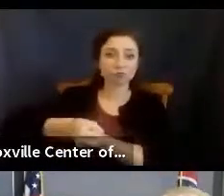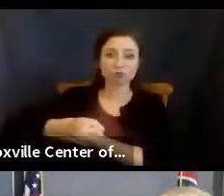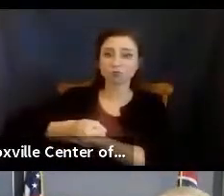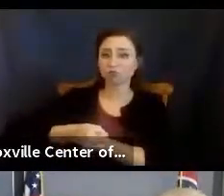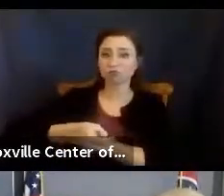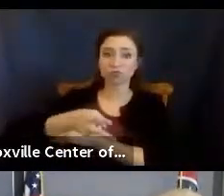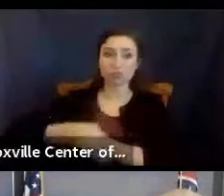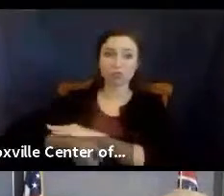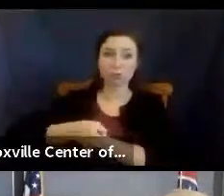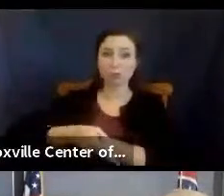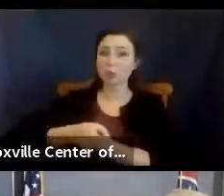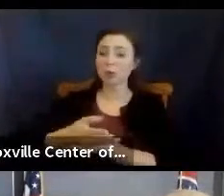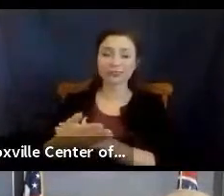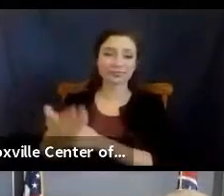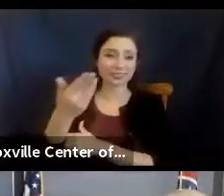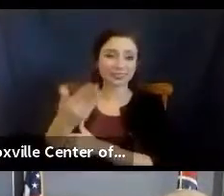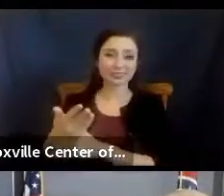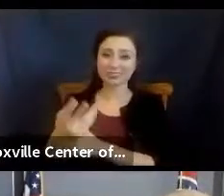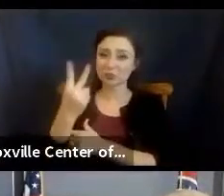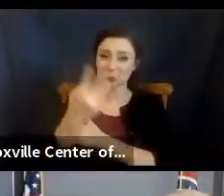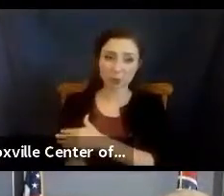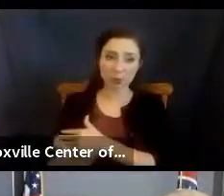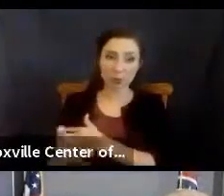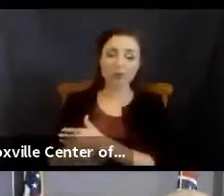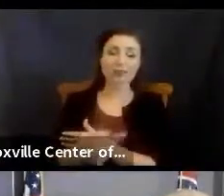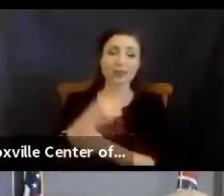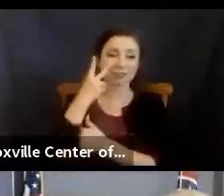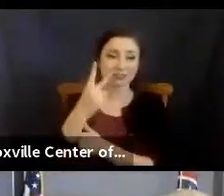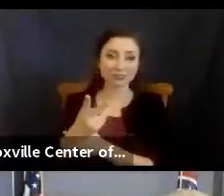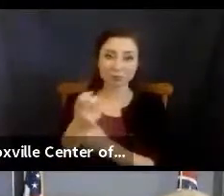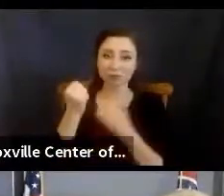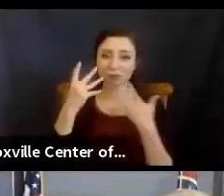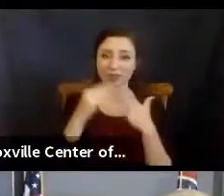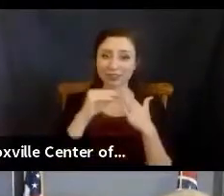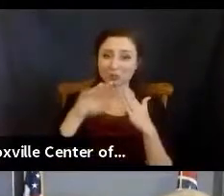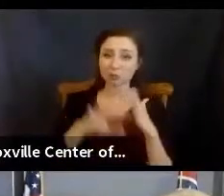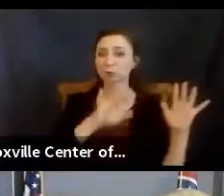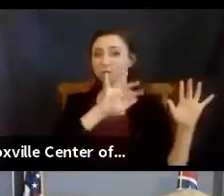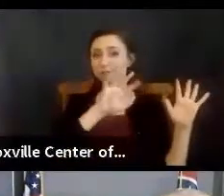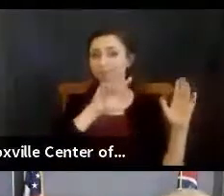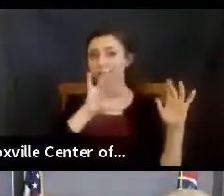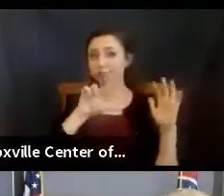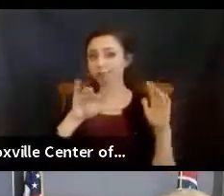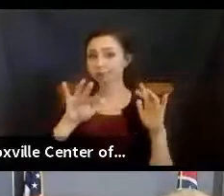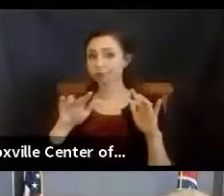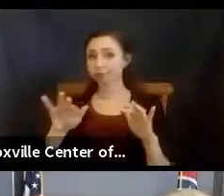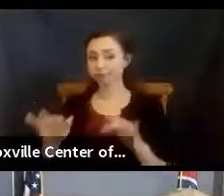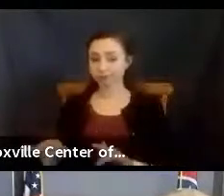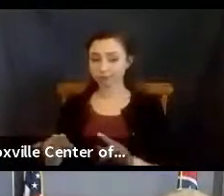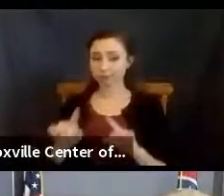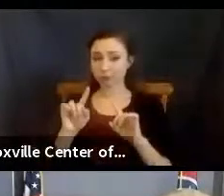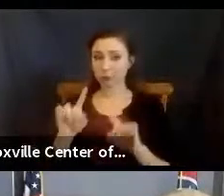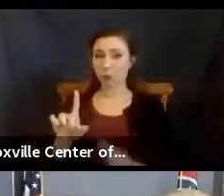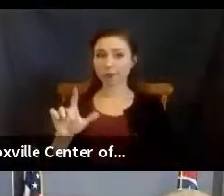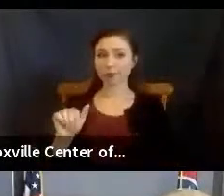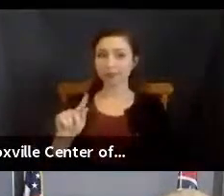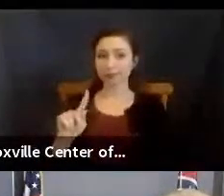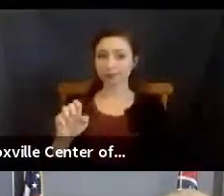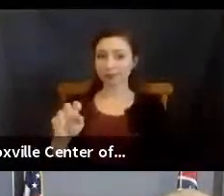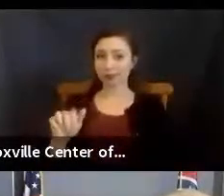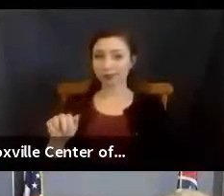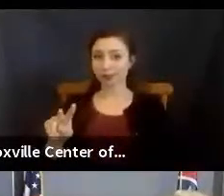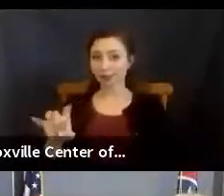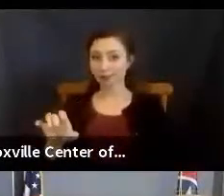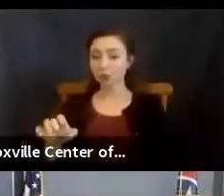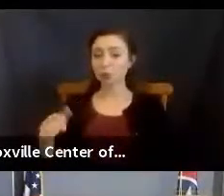really concerned me. I saw large numbers of students pouring down the hill toward Lake Avenue and the